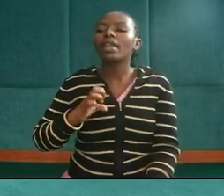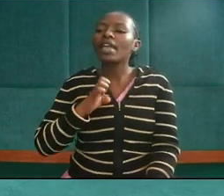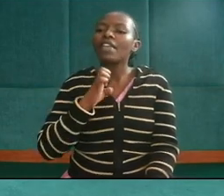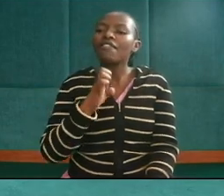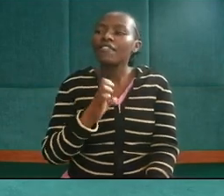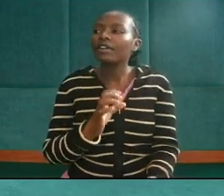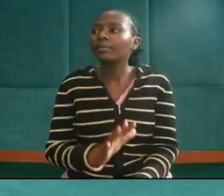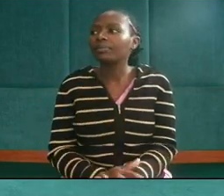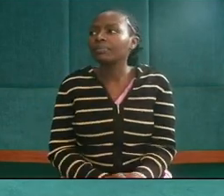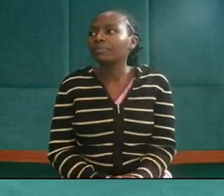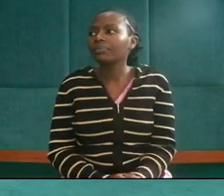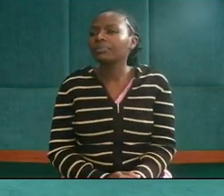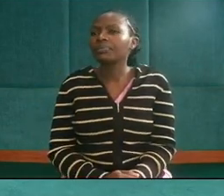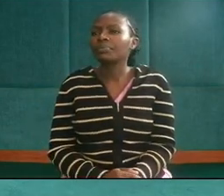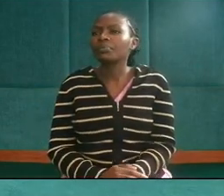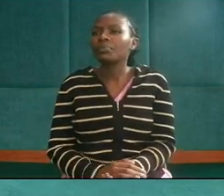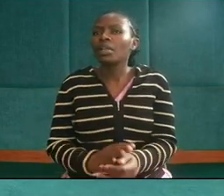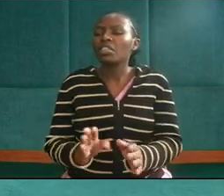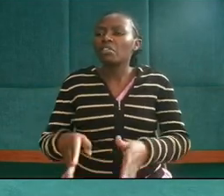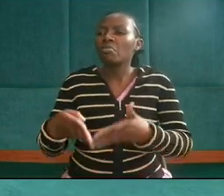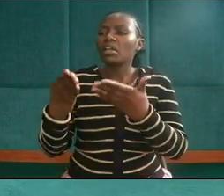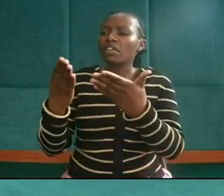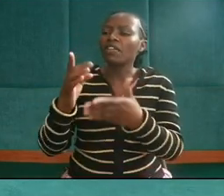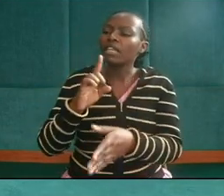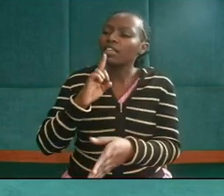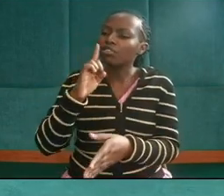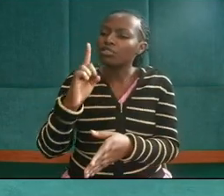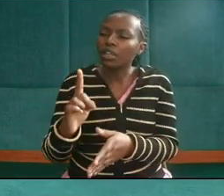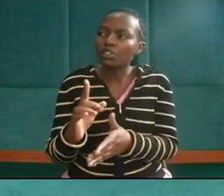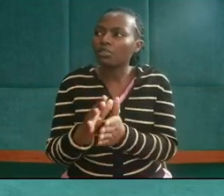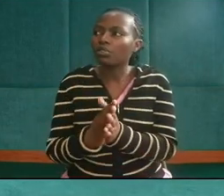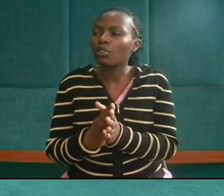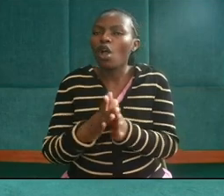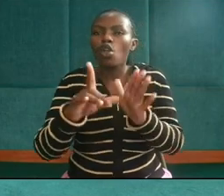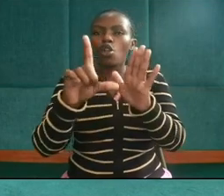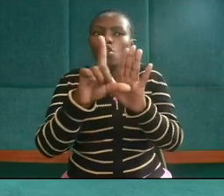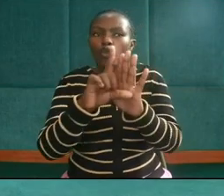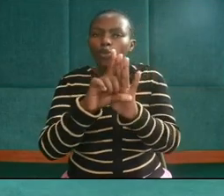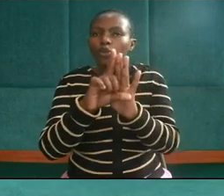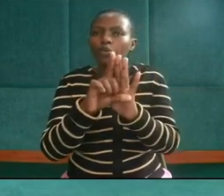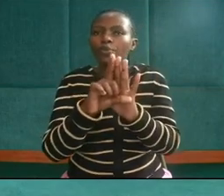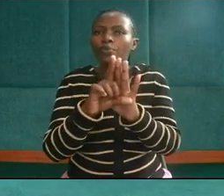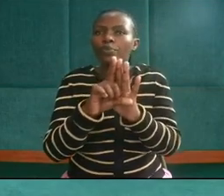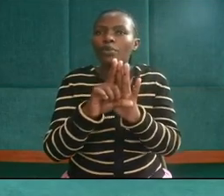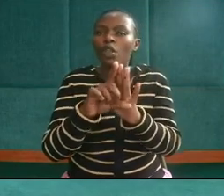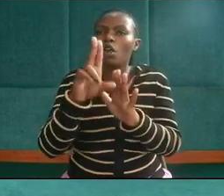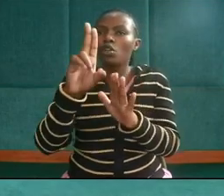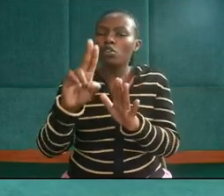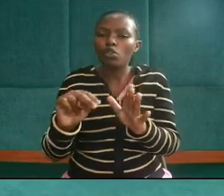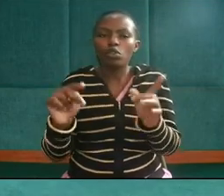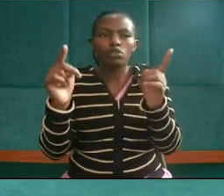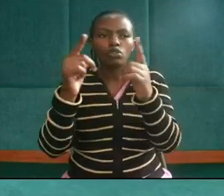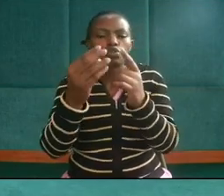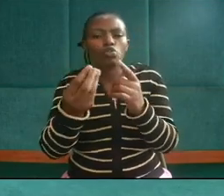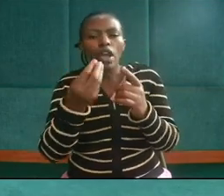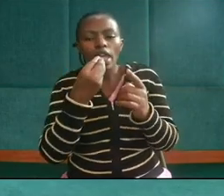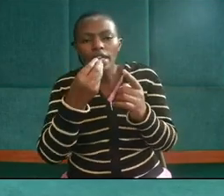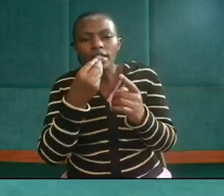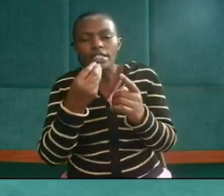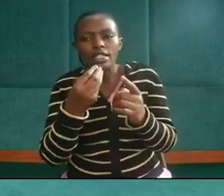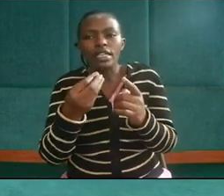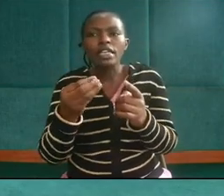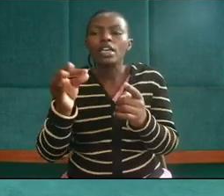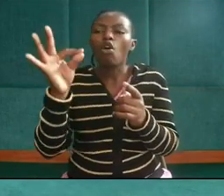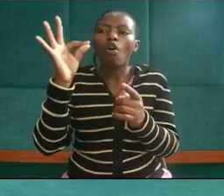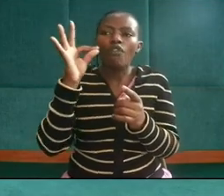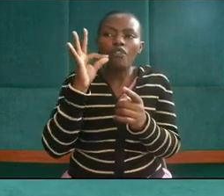Adam and Eve. They were given instructions. They were given a law. They were told not to do what?